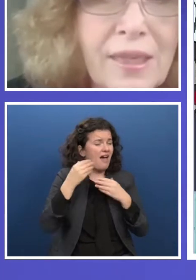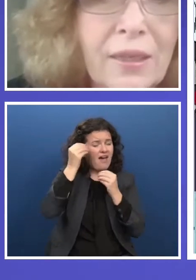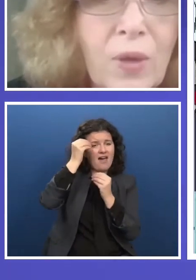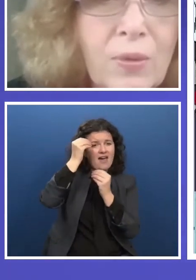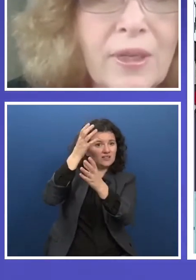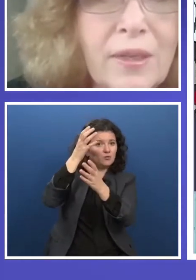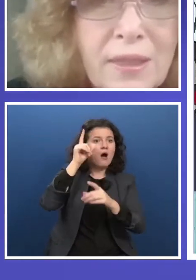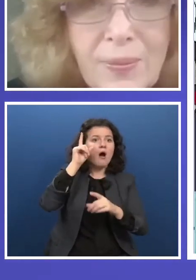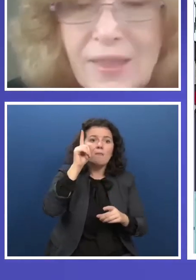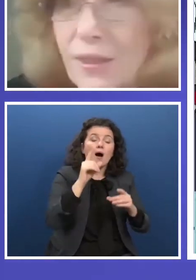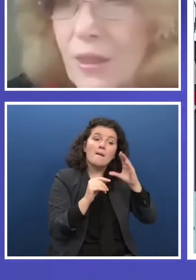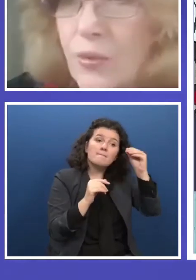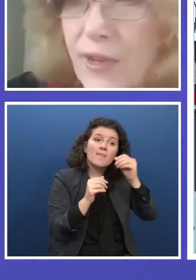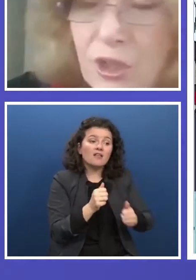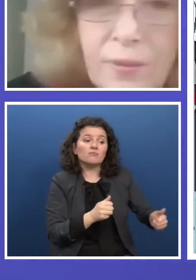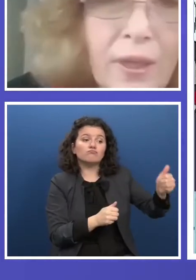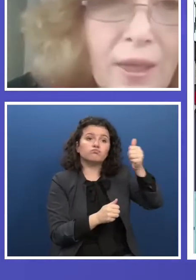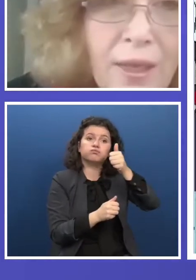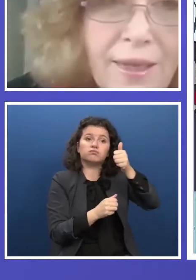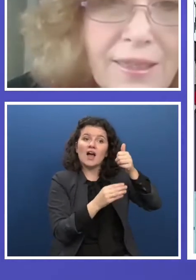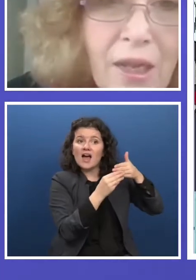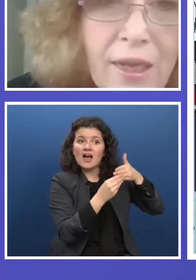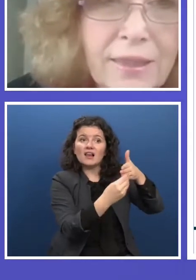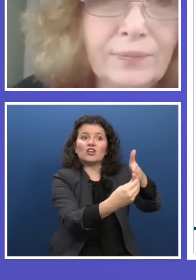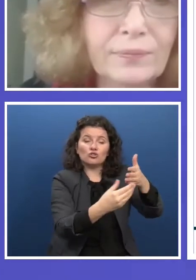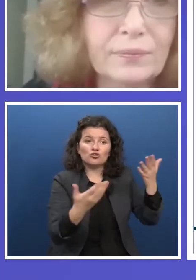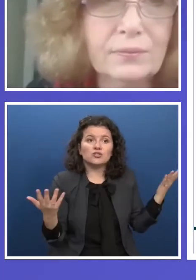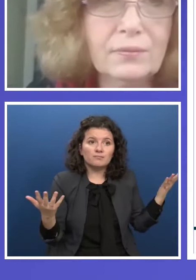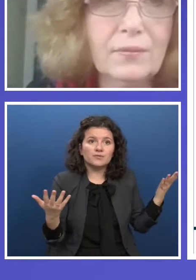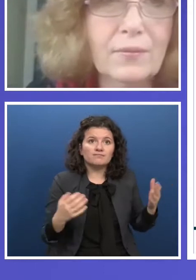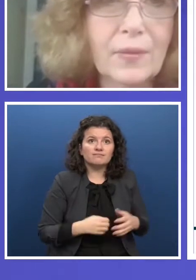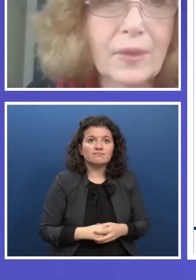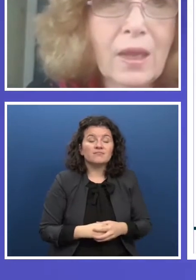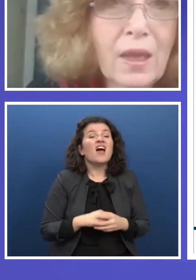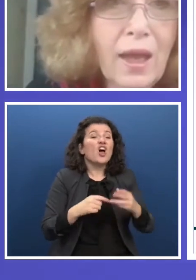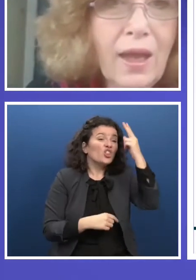in nursing, where women are 90% of the profession. Next slide.